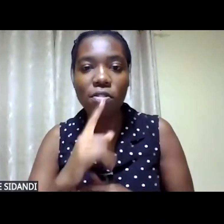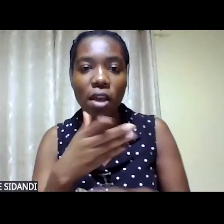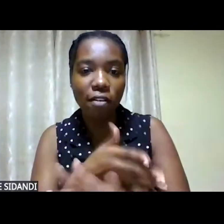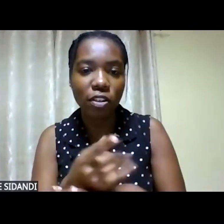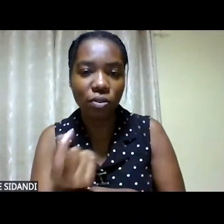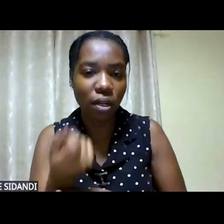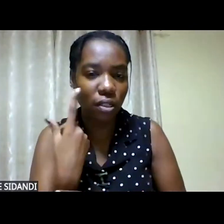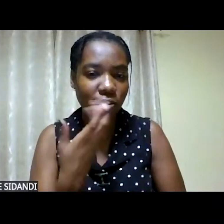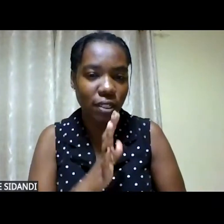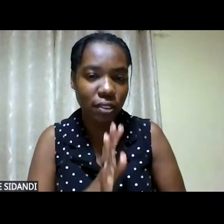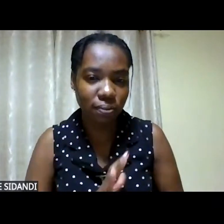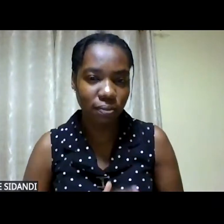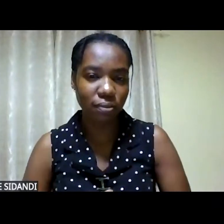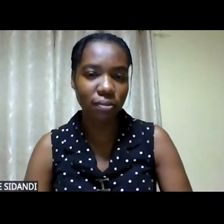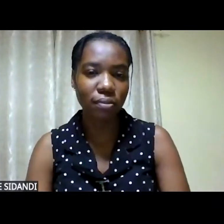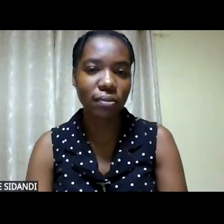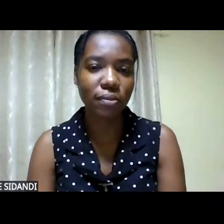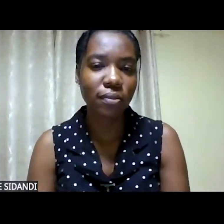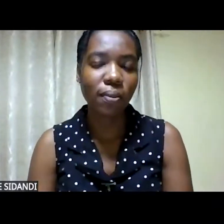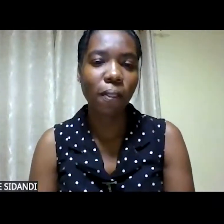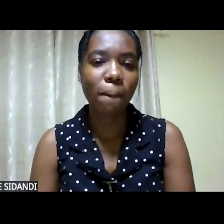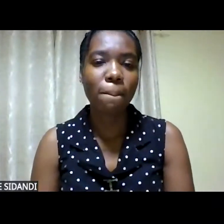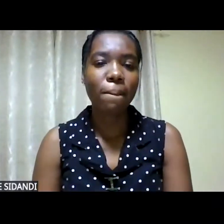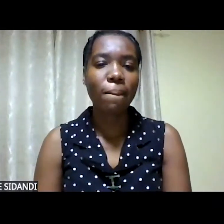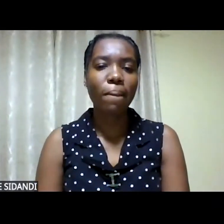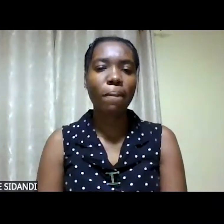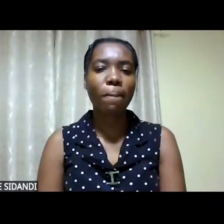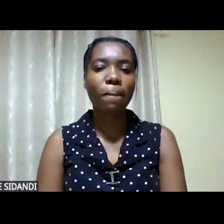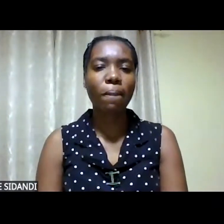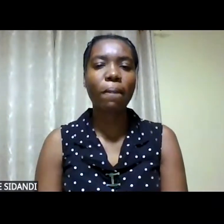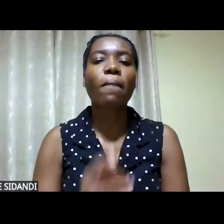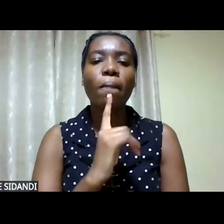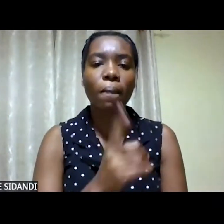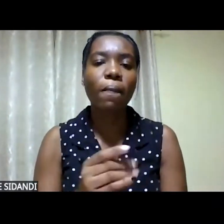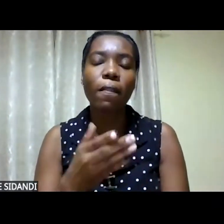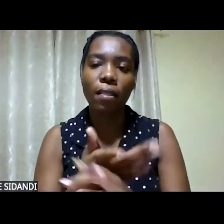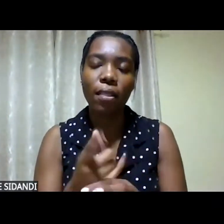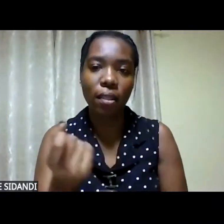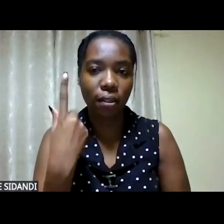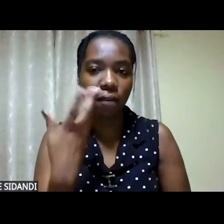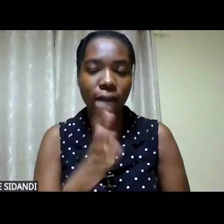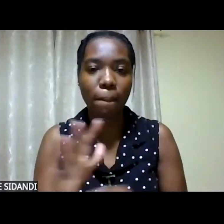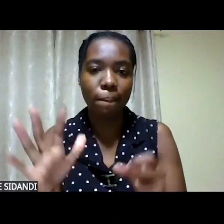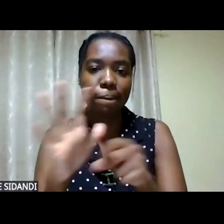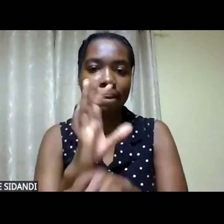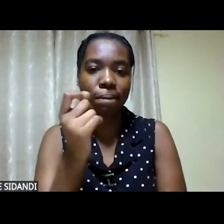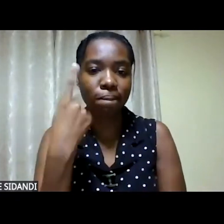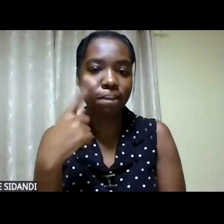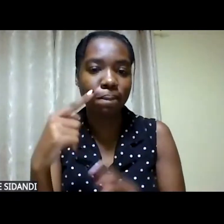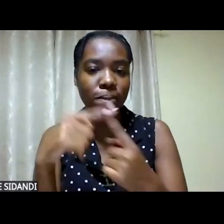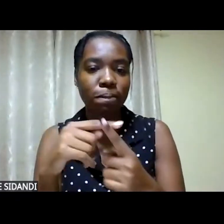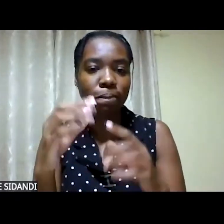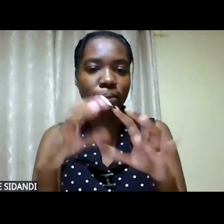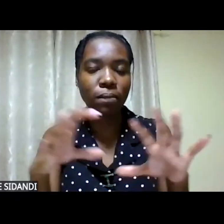playing in, and you have understood you are the guys who need to fully understand the target market, who need to